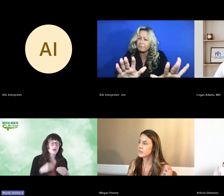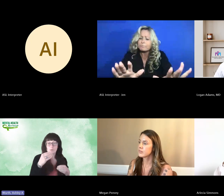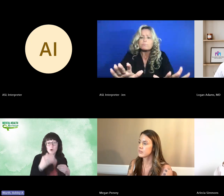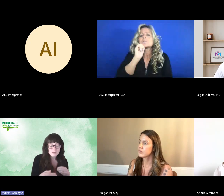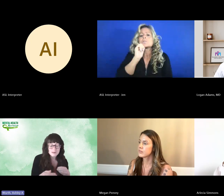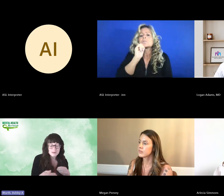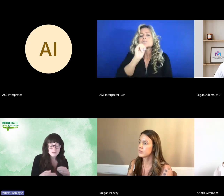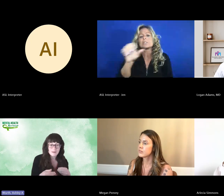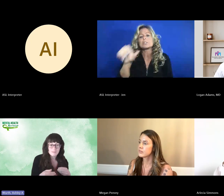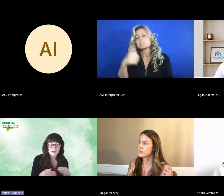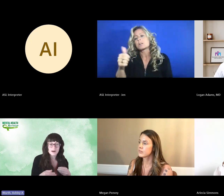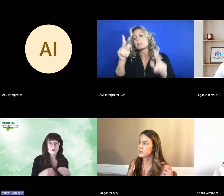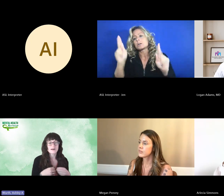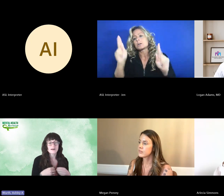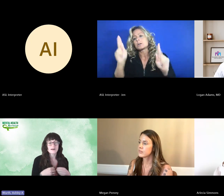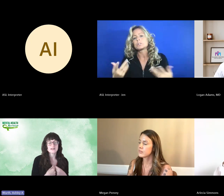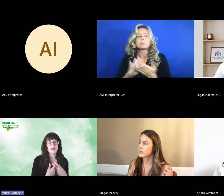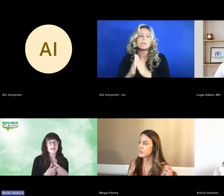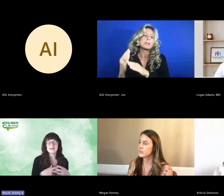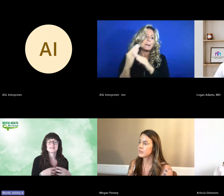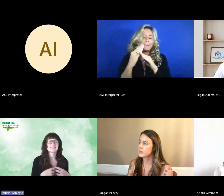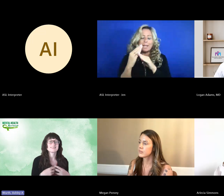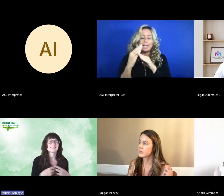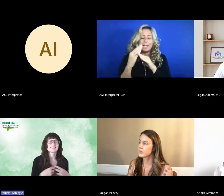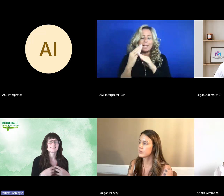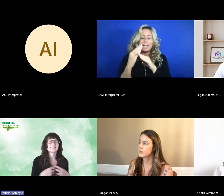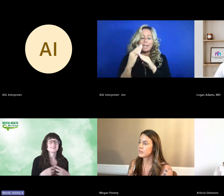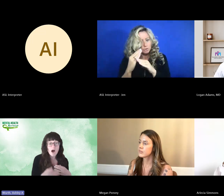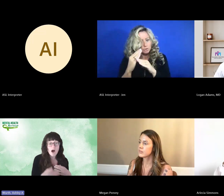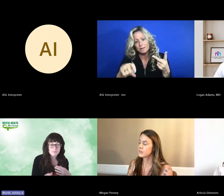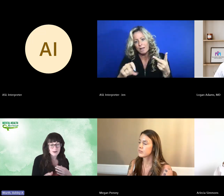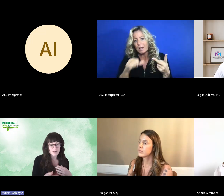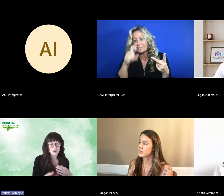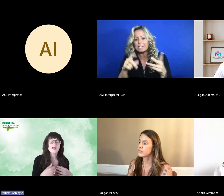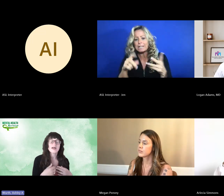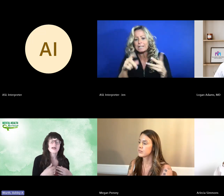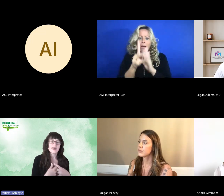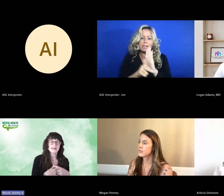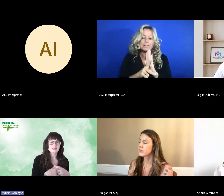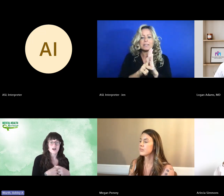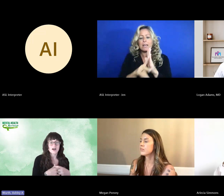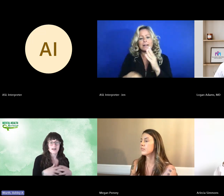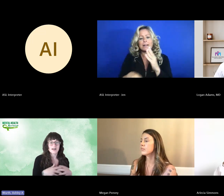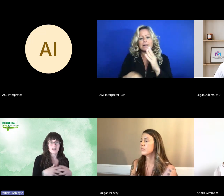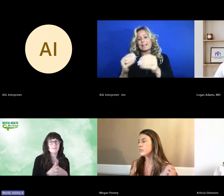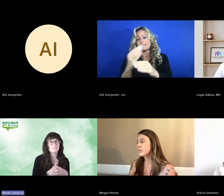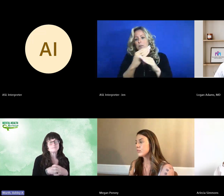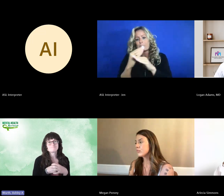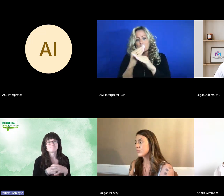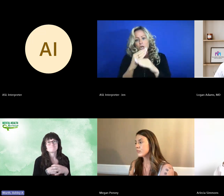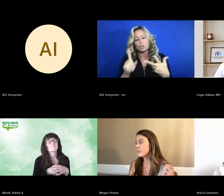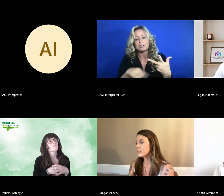not another person being a barrier, it's not an unnecessary policy that's a barrier, and it's not